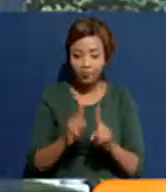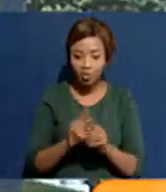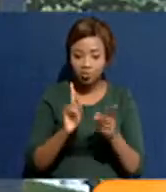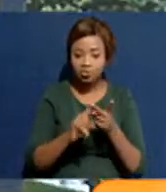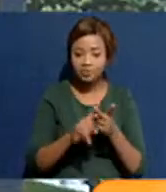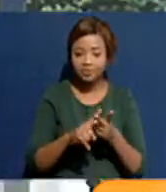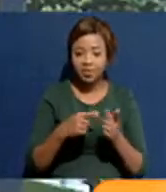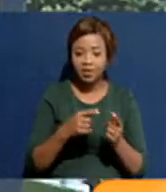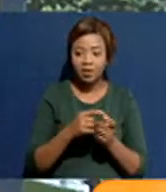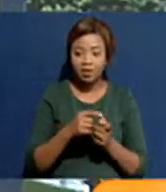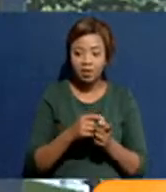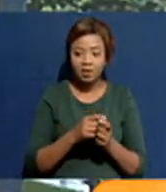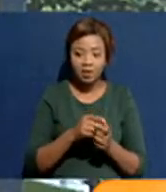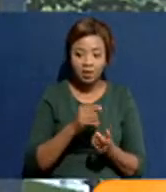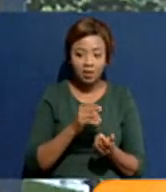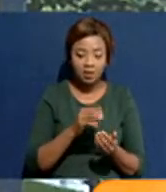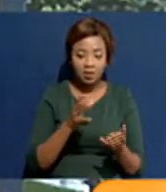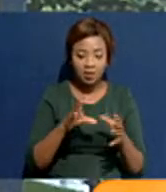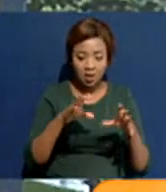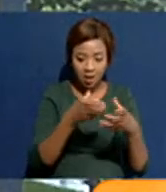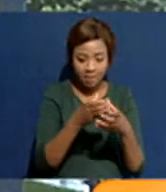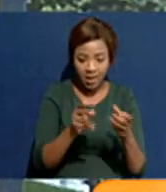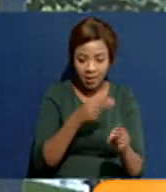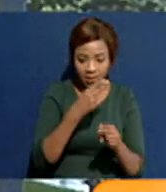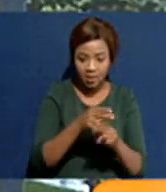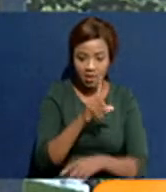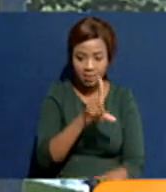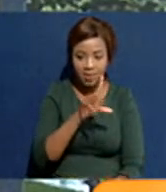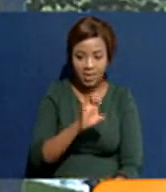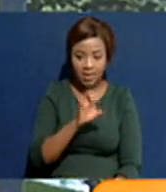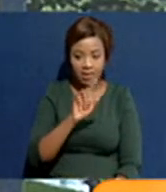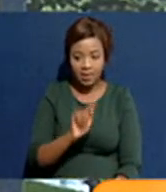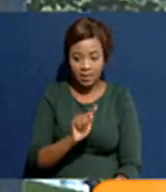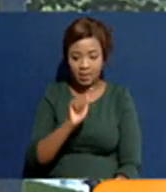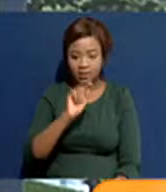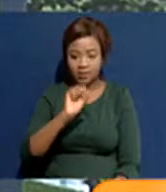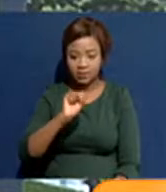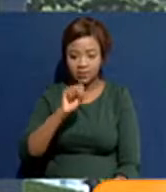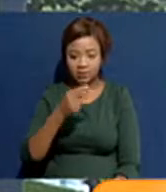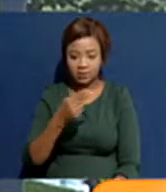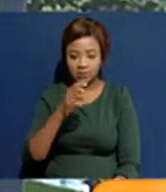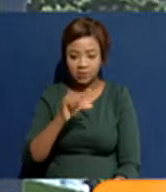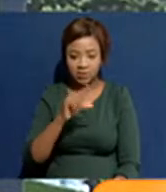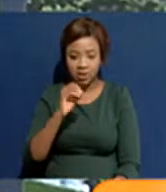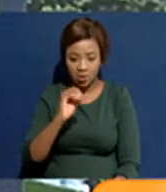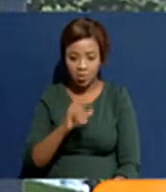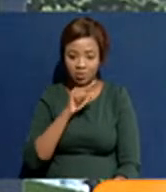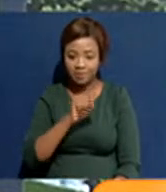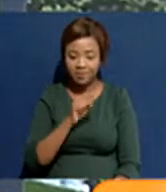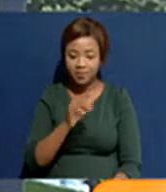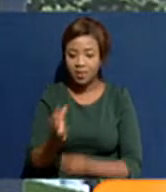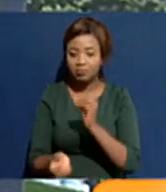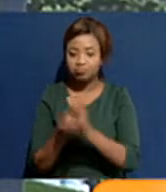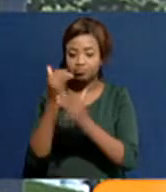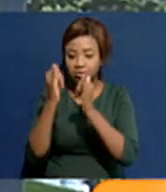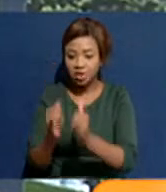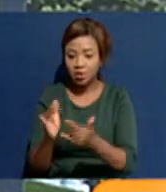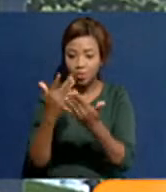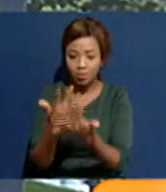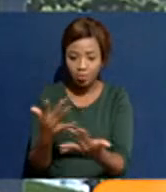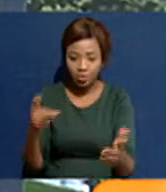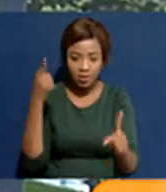Finance company LETSHEGO has joined the digital lenders market by launching a new product, LETSGO Cash, targeting individuals